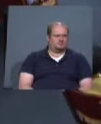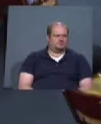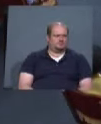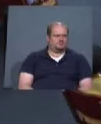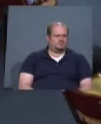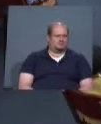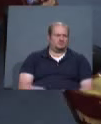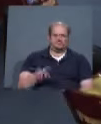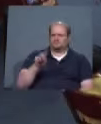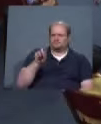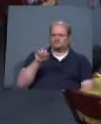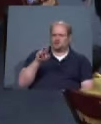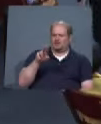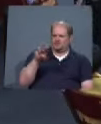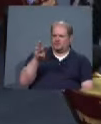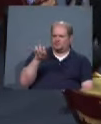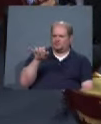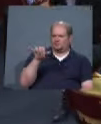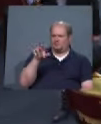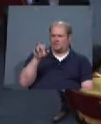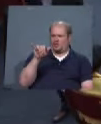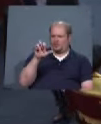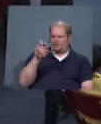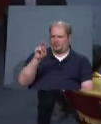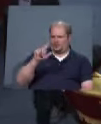Director Wyrick. Thank you, Vice Mayor.